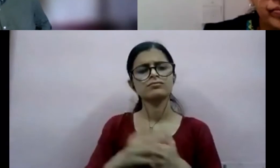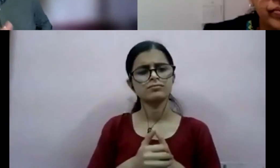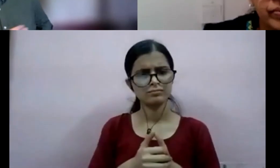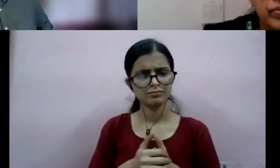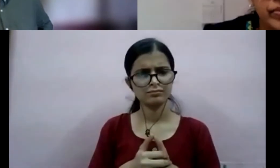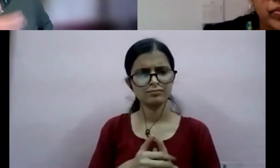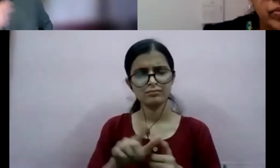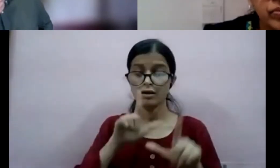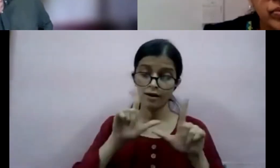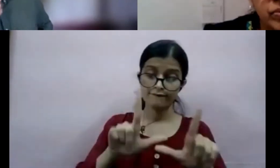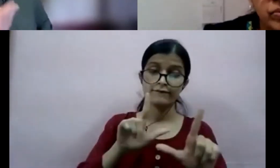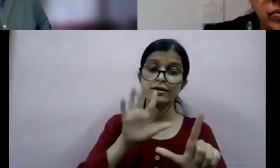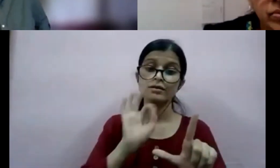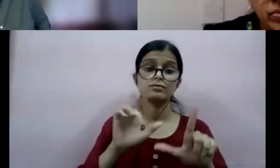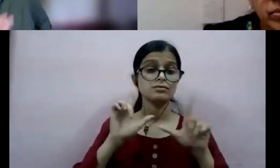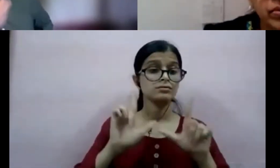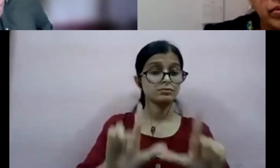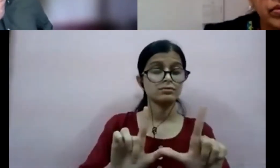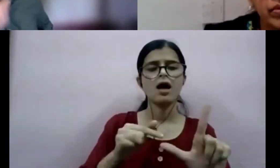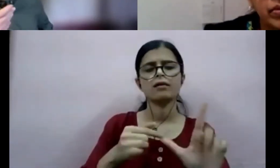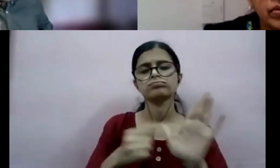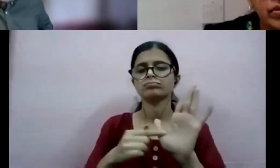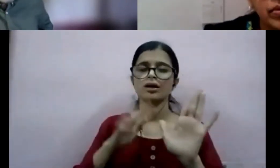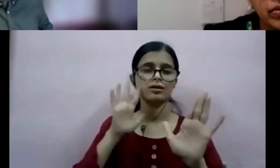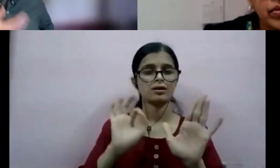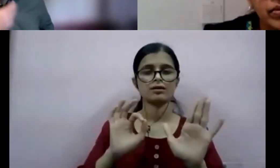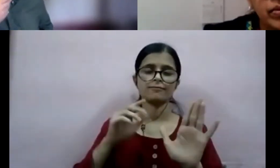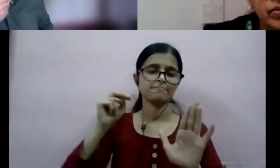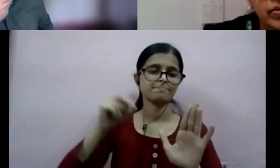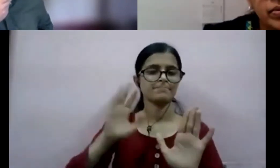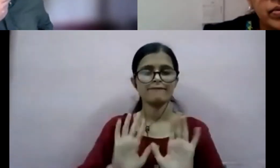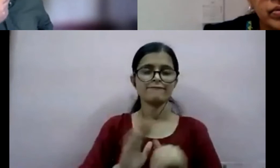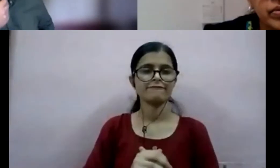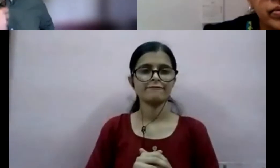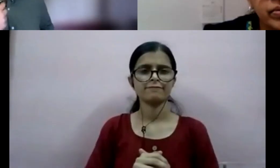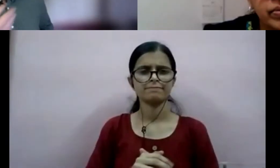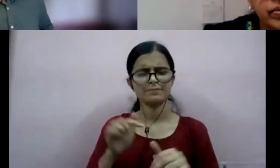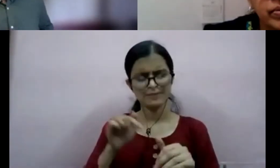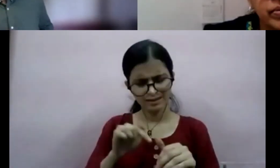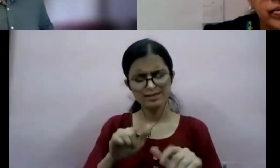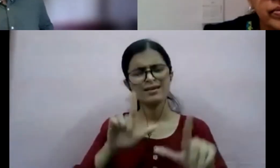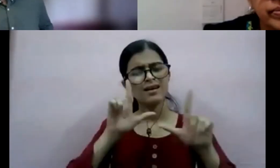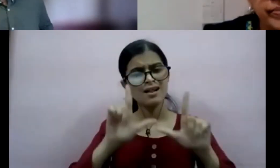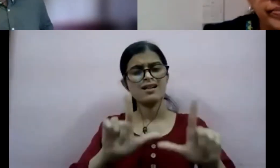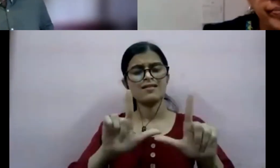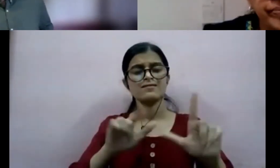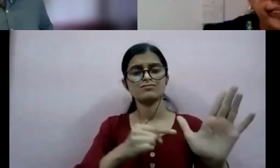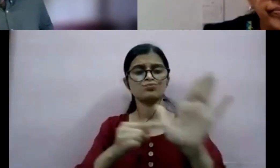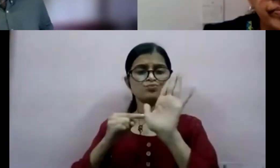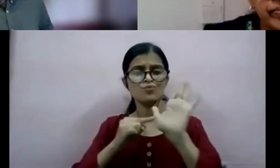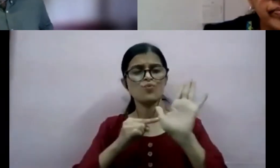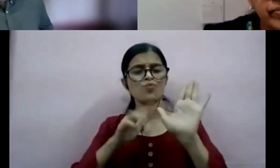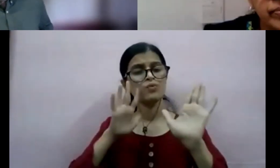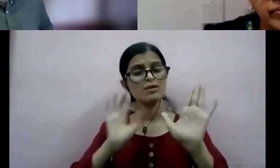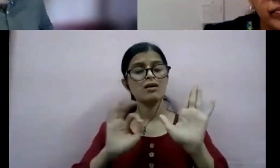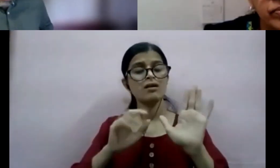evidence, but we need other sources of evidence. And I think we also need, you know, we need big quantitative evidence. We need to be able to show that, I mean, in